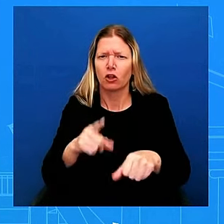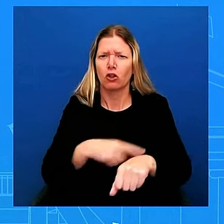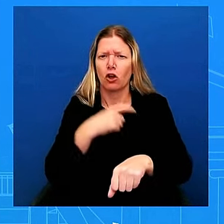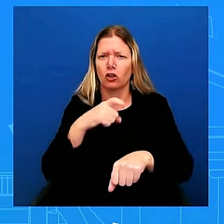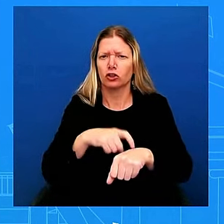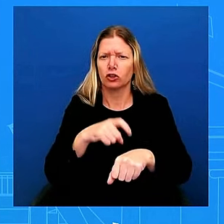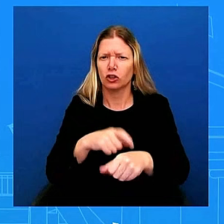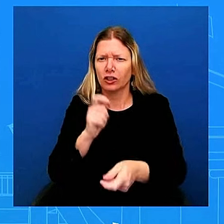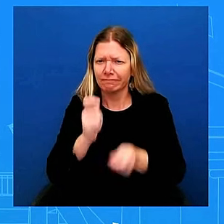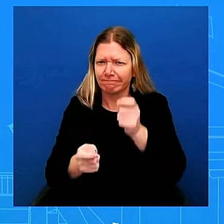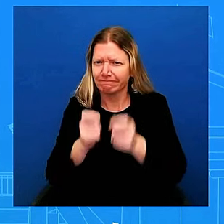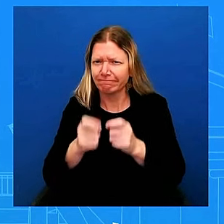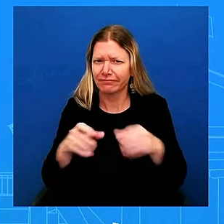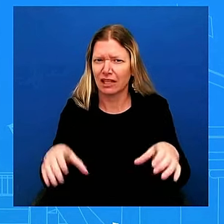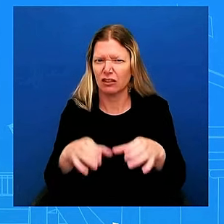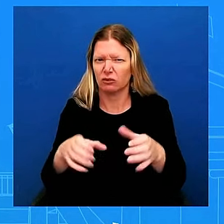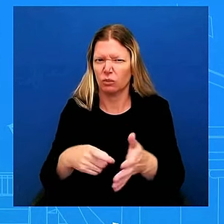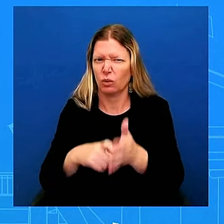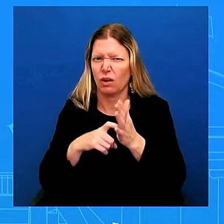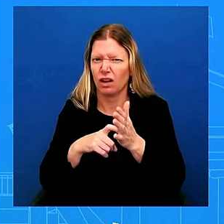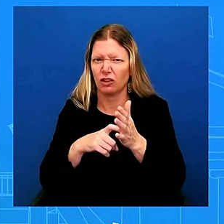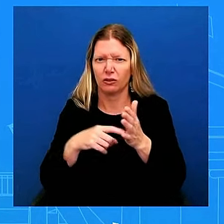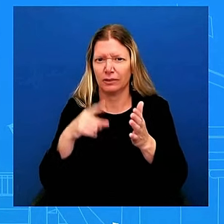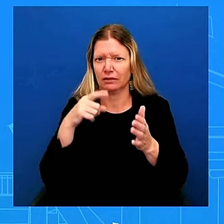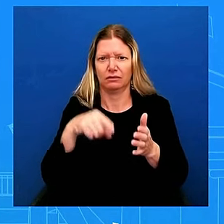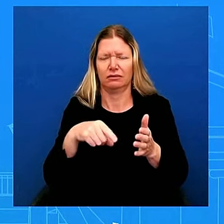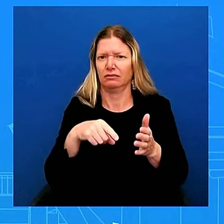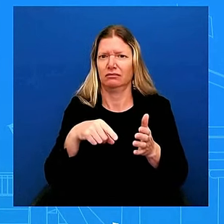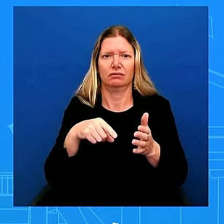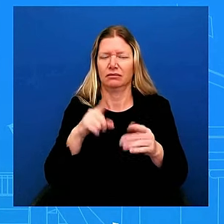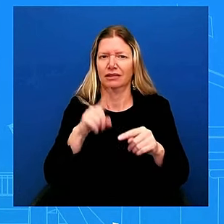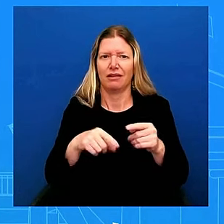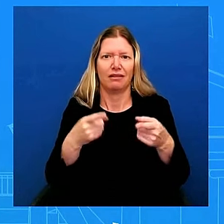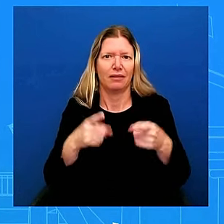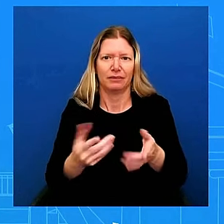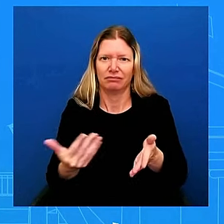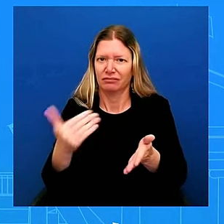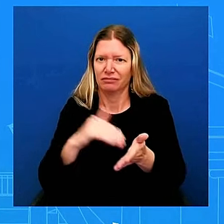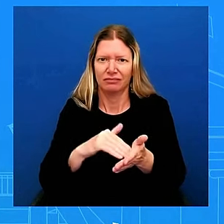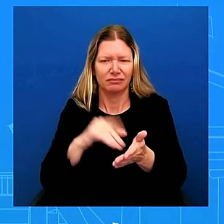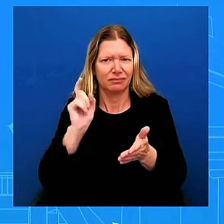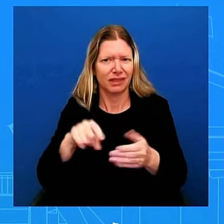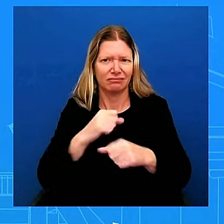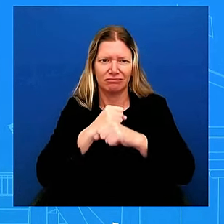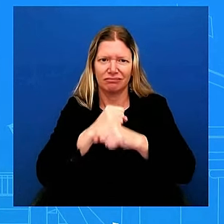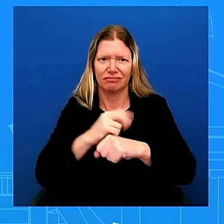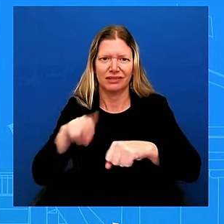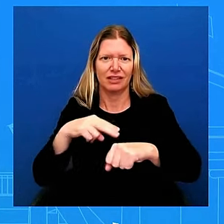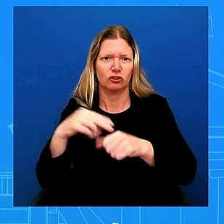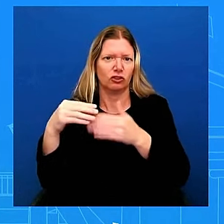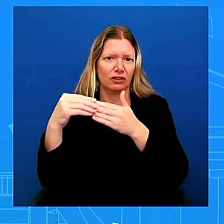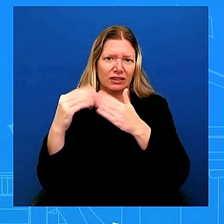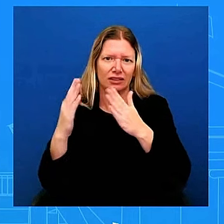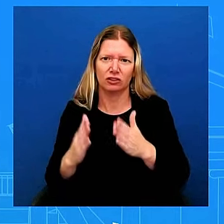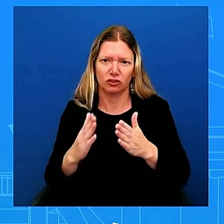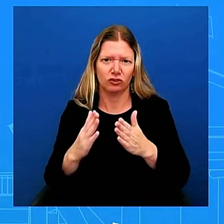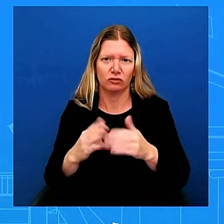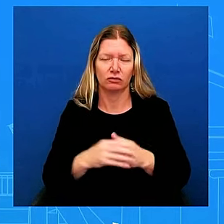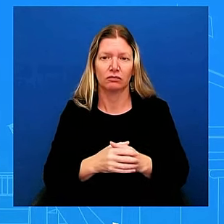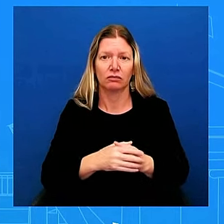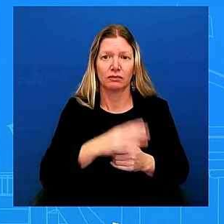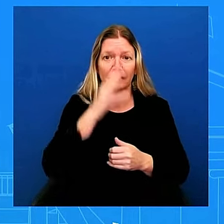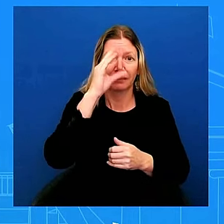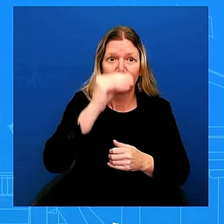effectively met. The men and women of the Secret Service have one of the most solemn and difficult jobs in